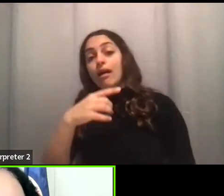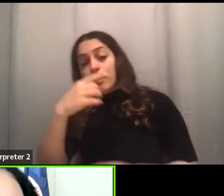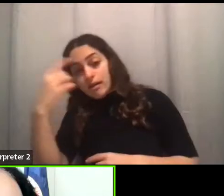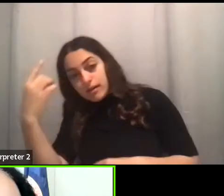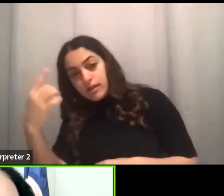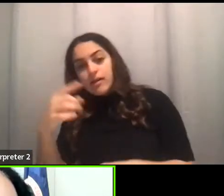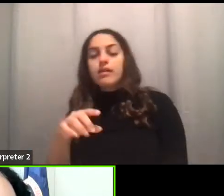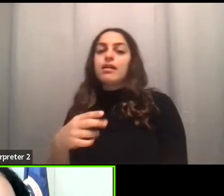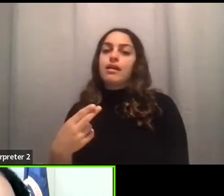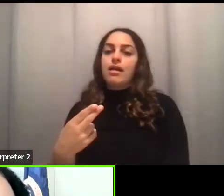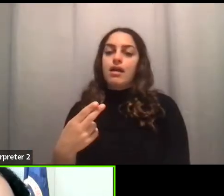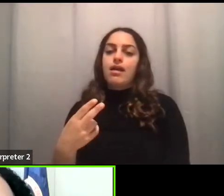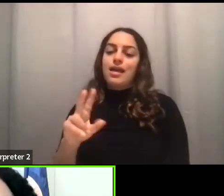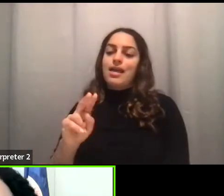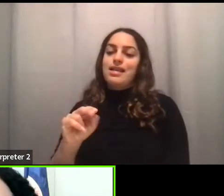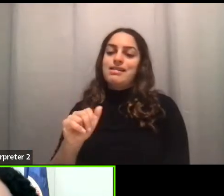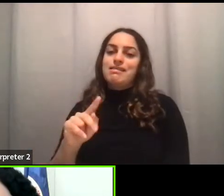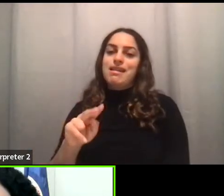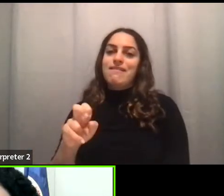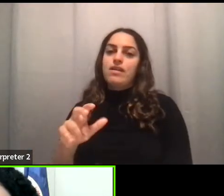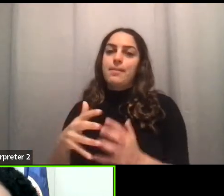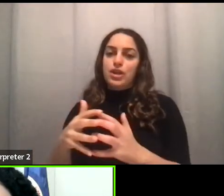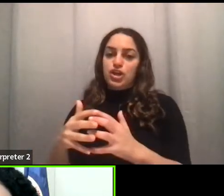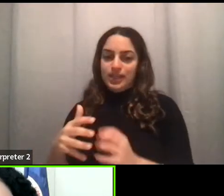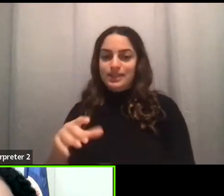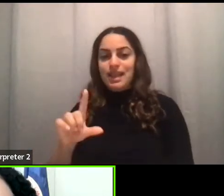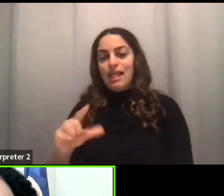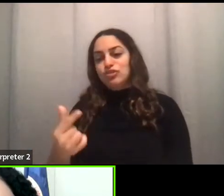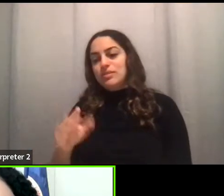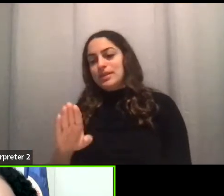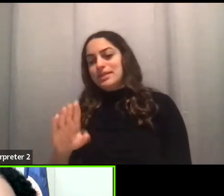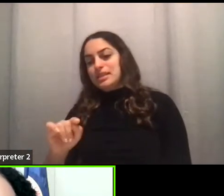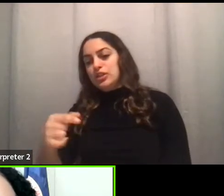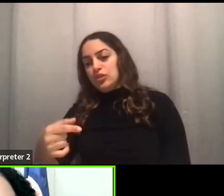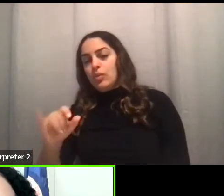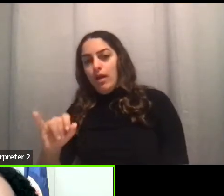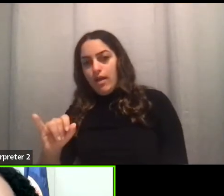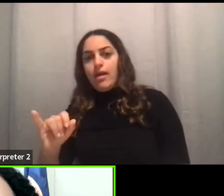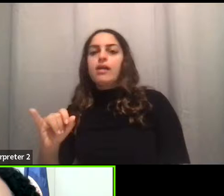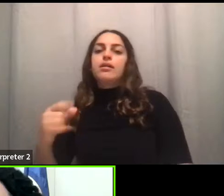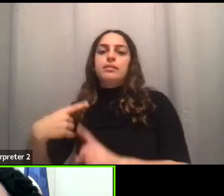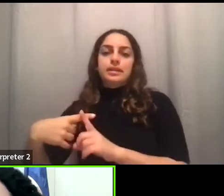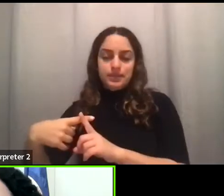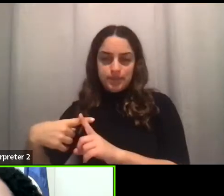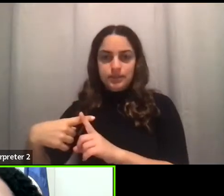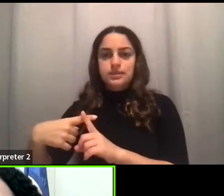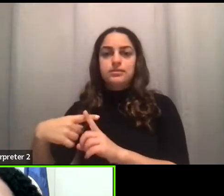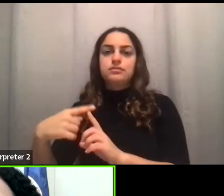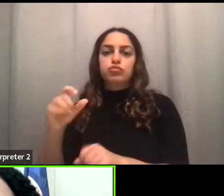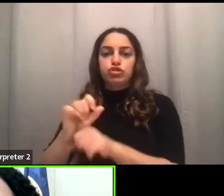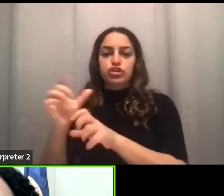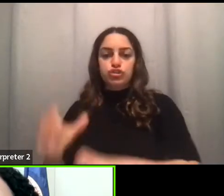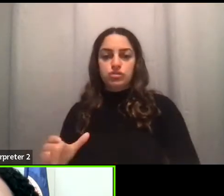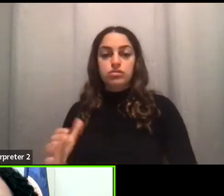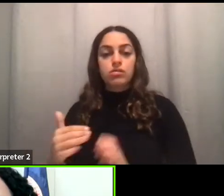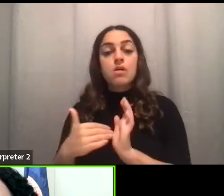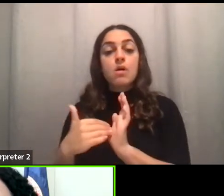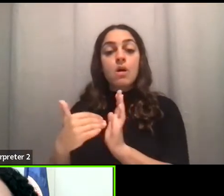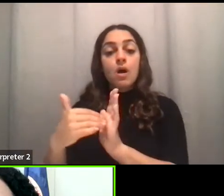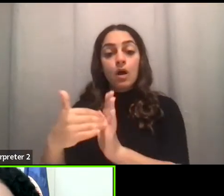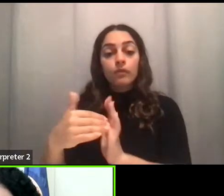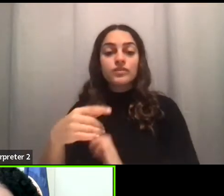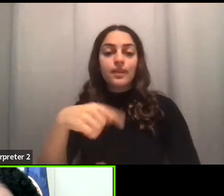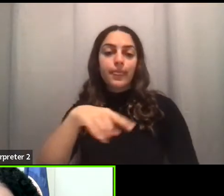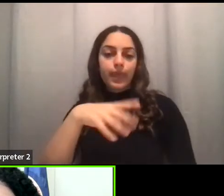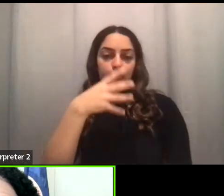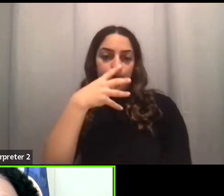lgbtqi plus construction workers often the employer ignores or fires the workers when the worker reports